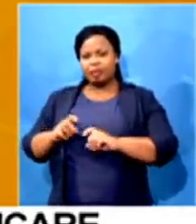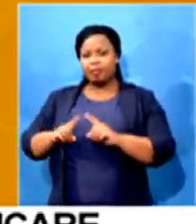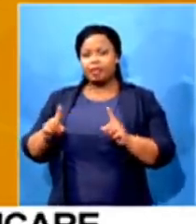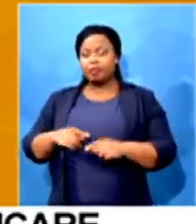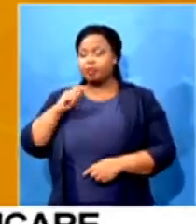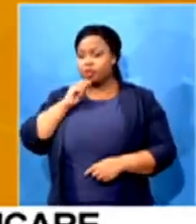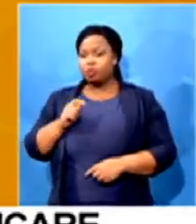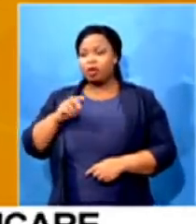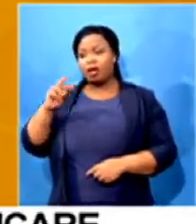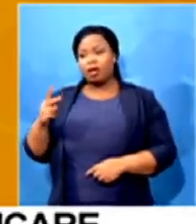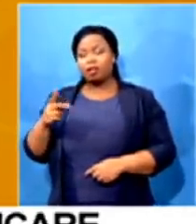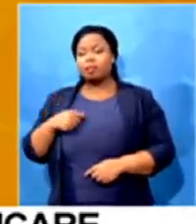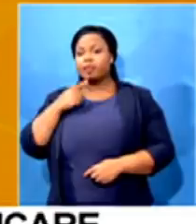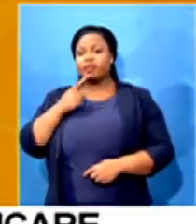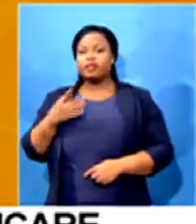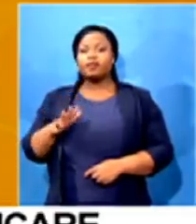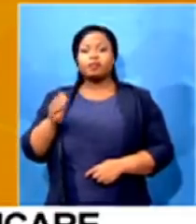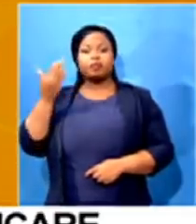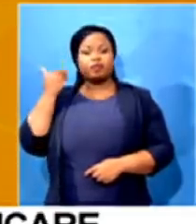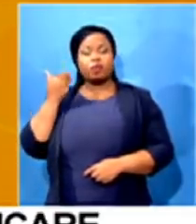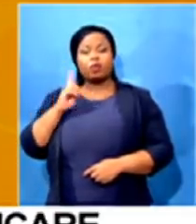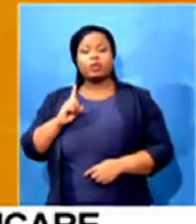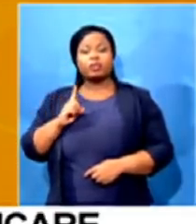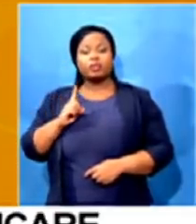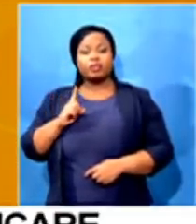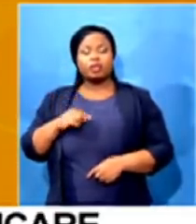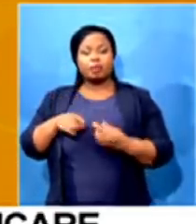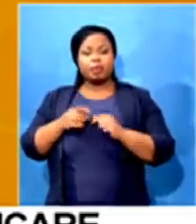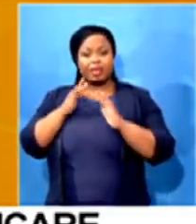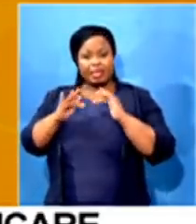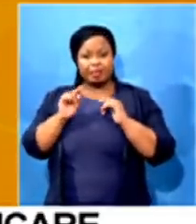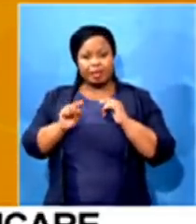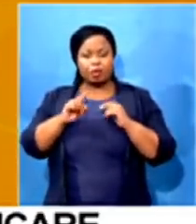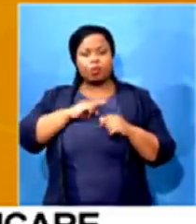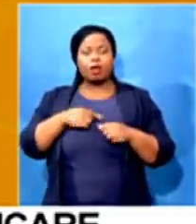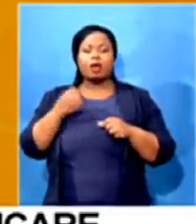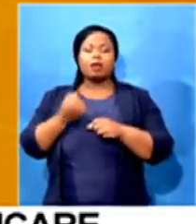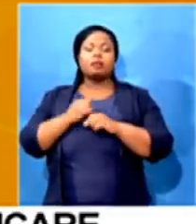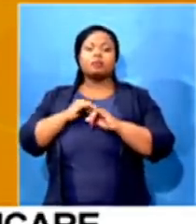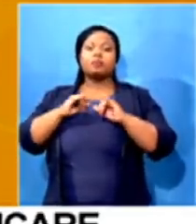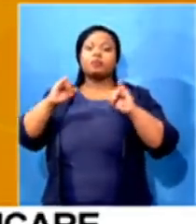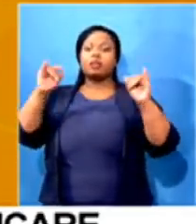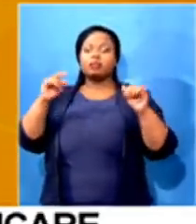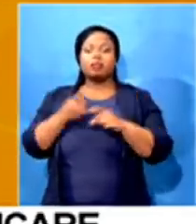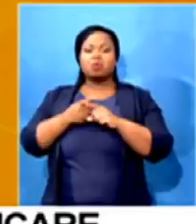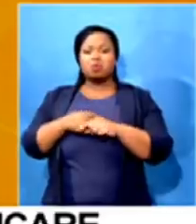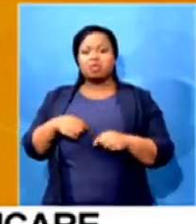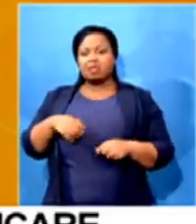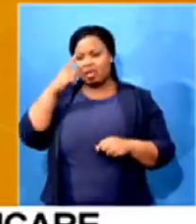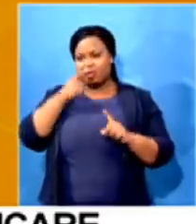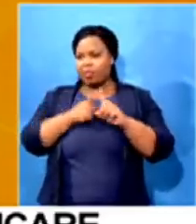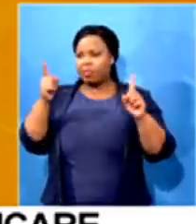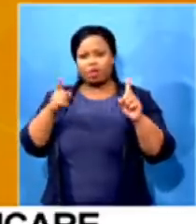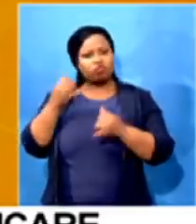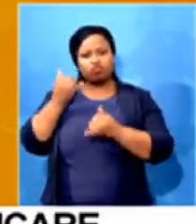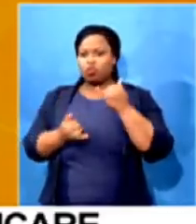what upsets about that particular email is that it's perpetuating a narrative that is incorrect and that is not